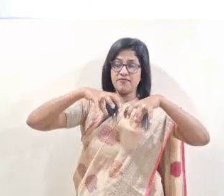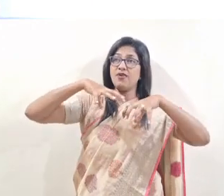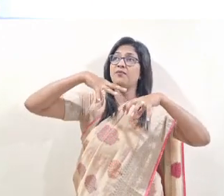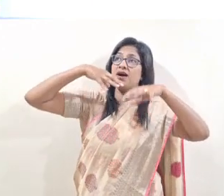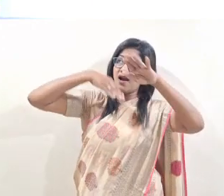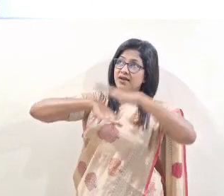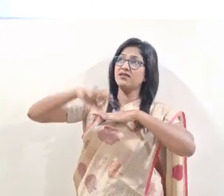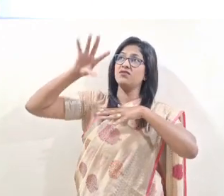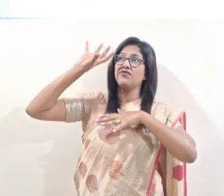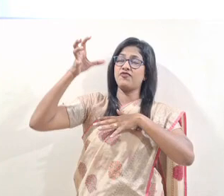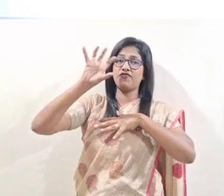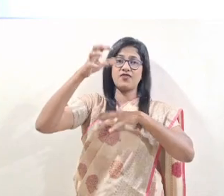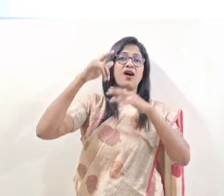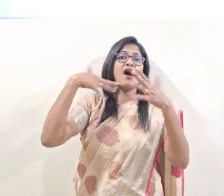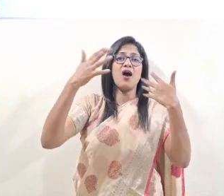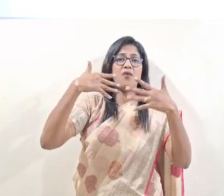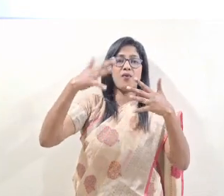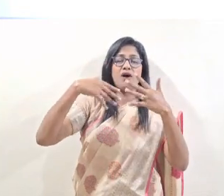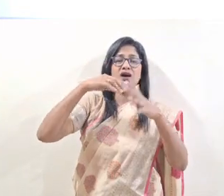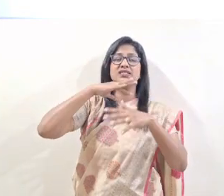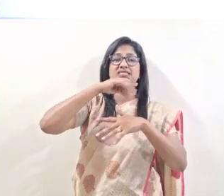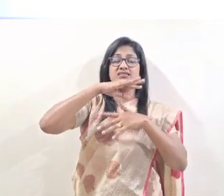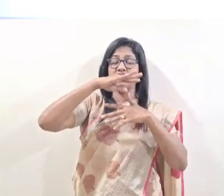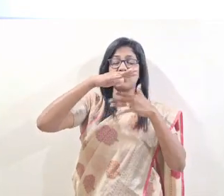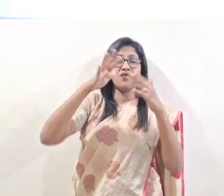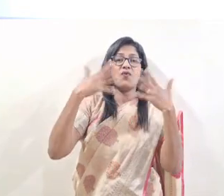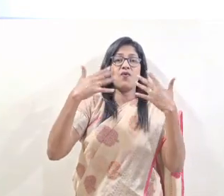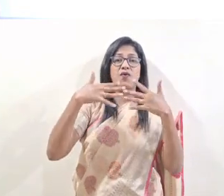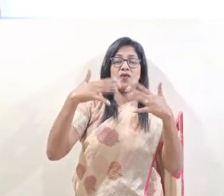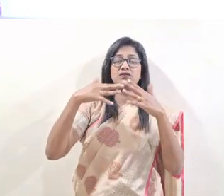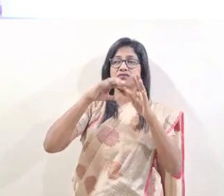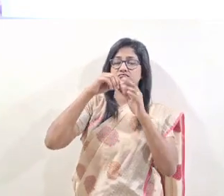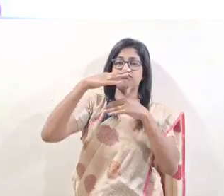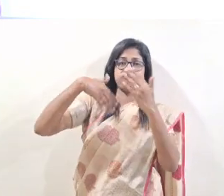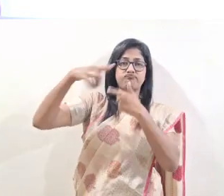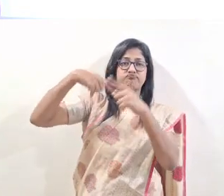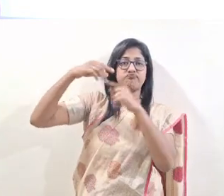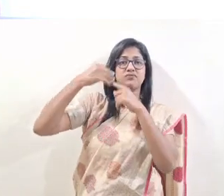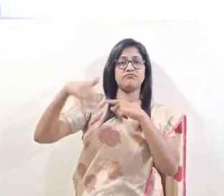been provided at various places to remove the thing.